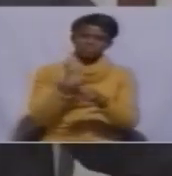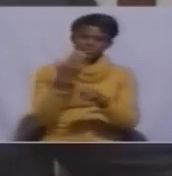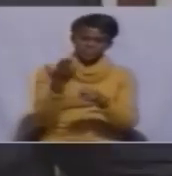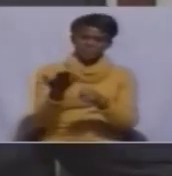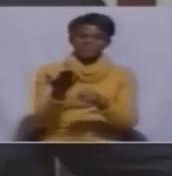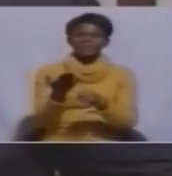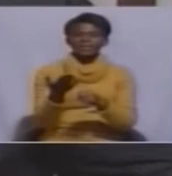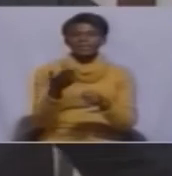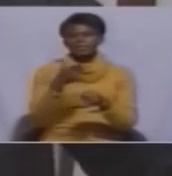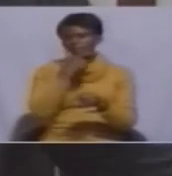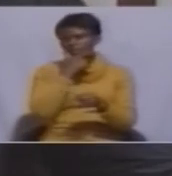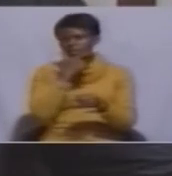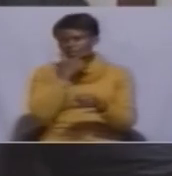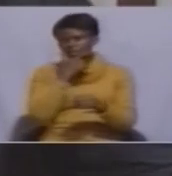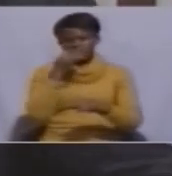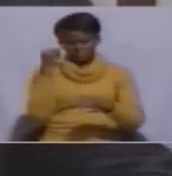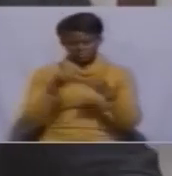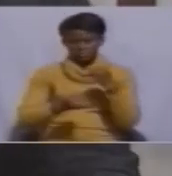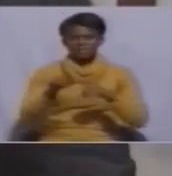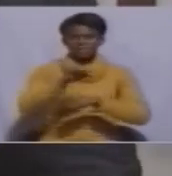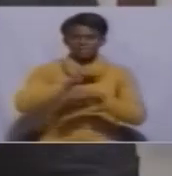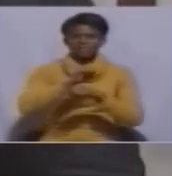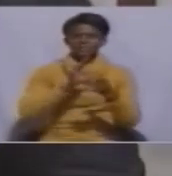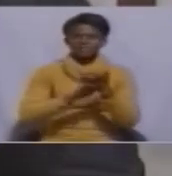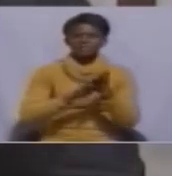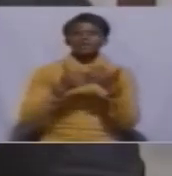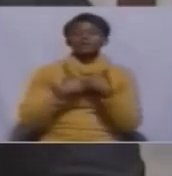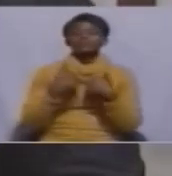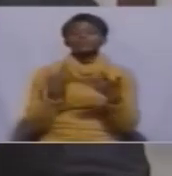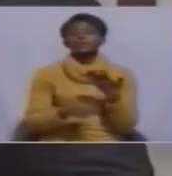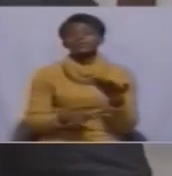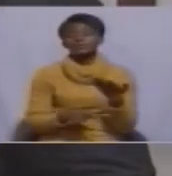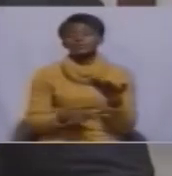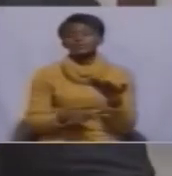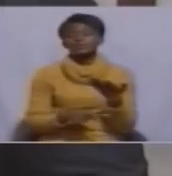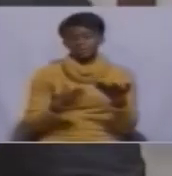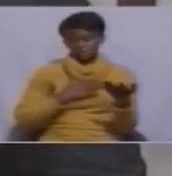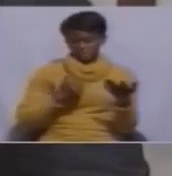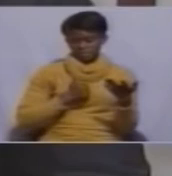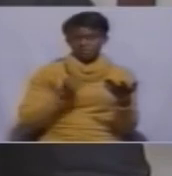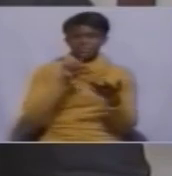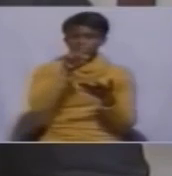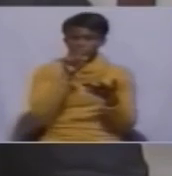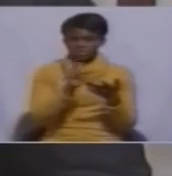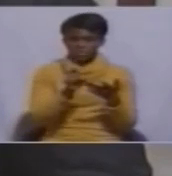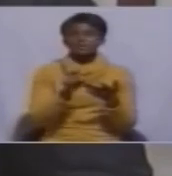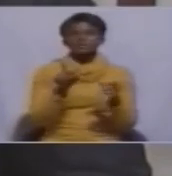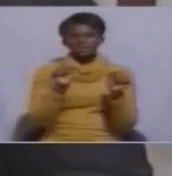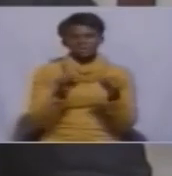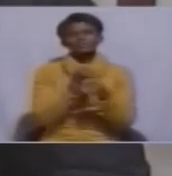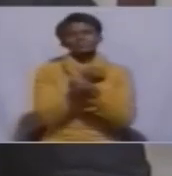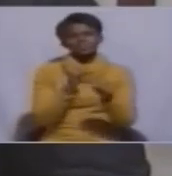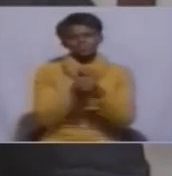Maybe in London, when they finish secondary school, what do they get? So to me, I think it's a question which can easily be resolved by the